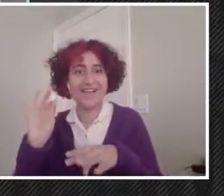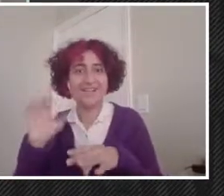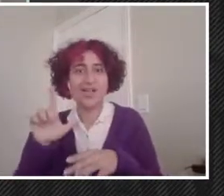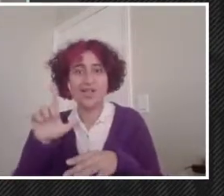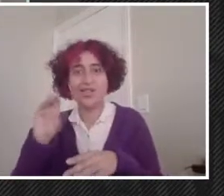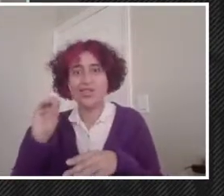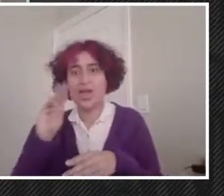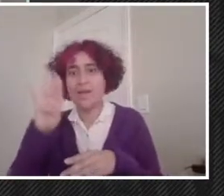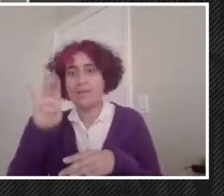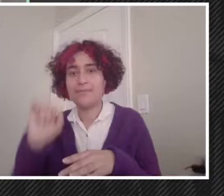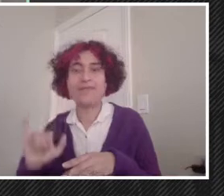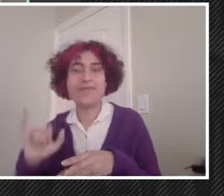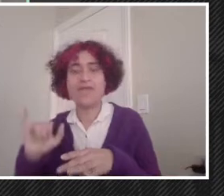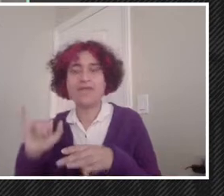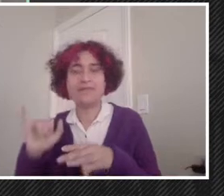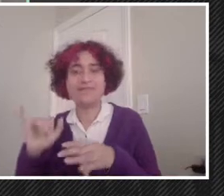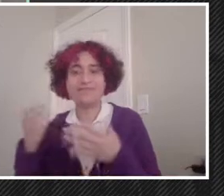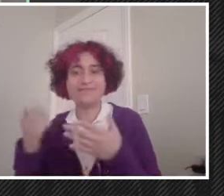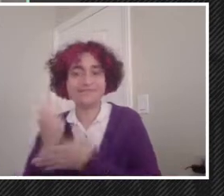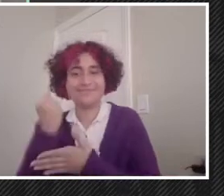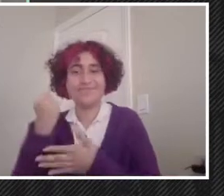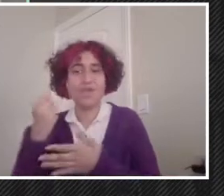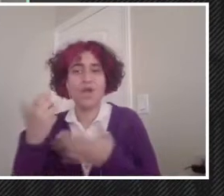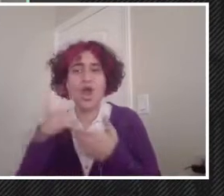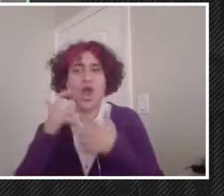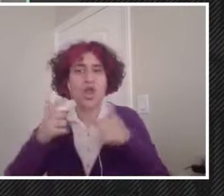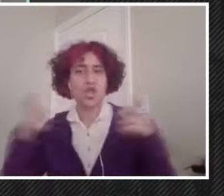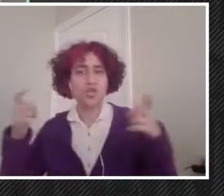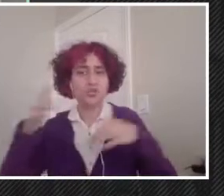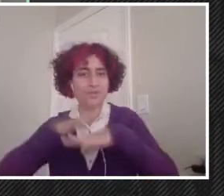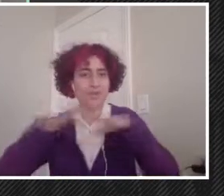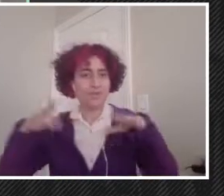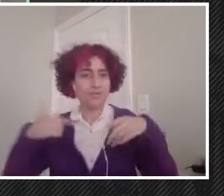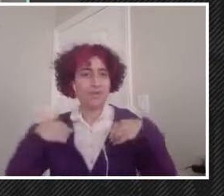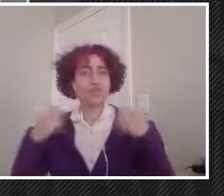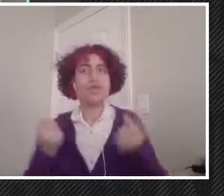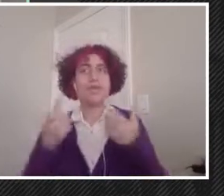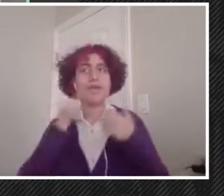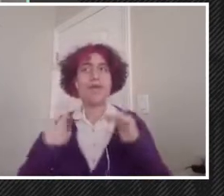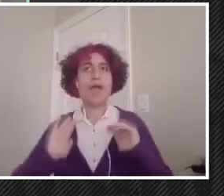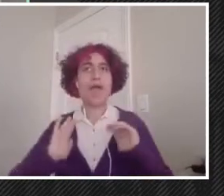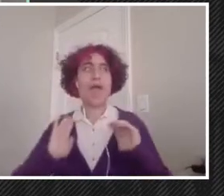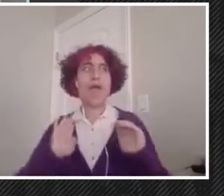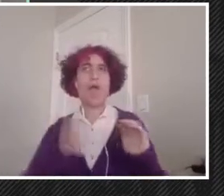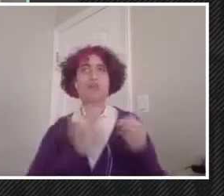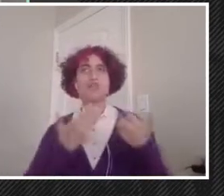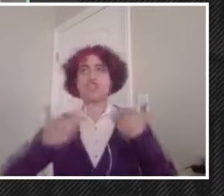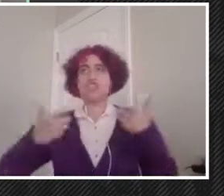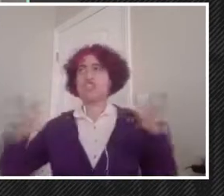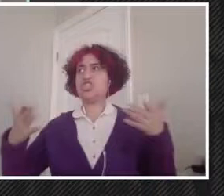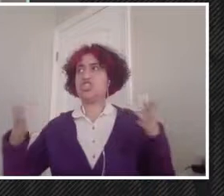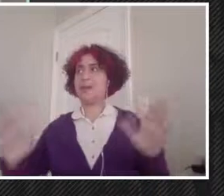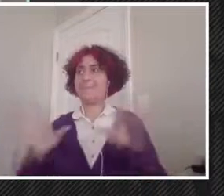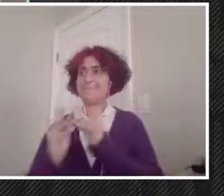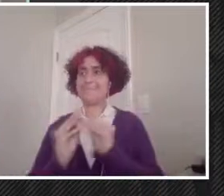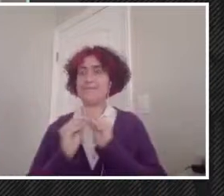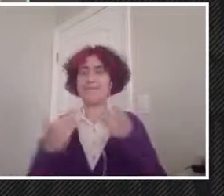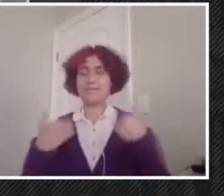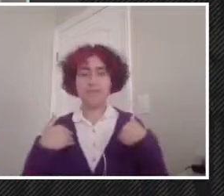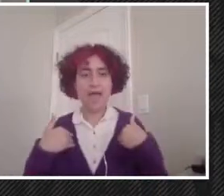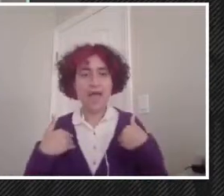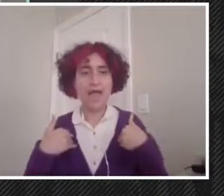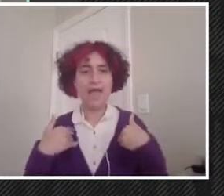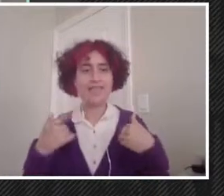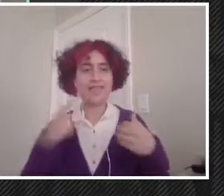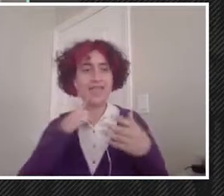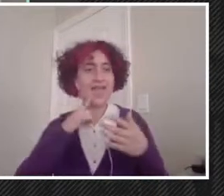platform. From so many of those general meetings that I've had, they've tend to evolve into outreach from